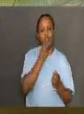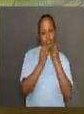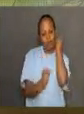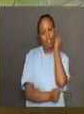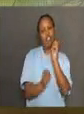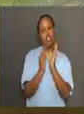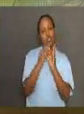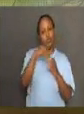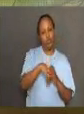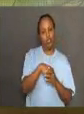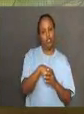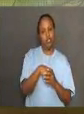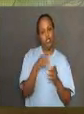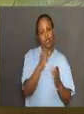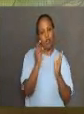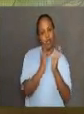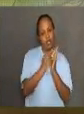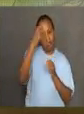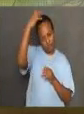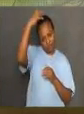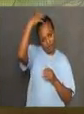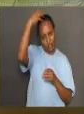and upholds the Constitution?